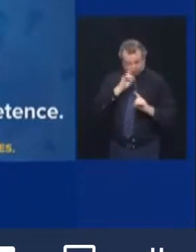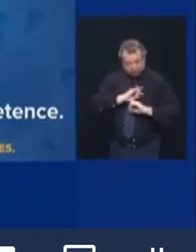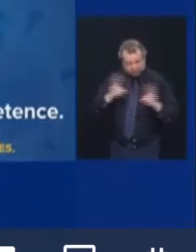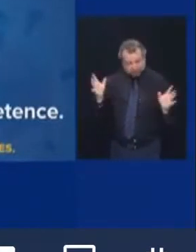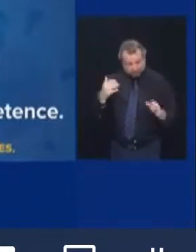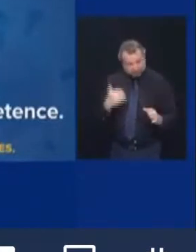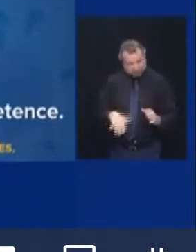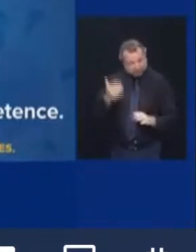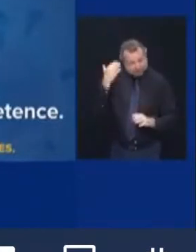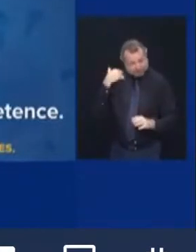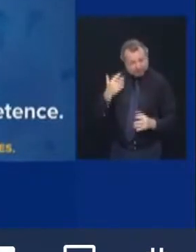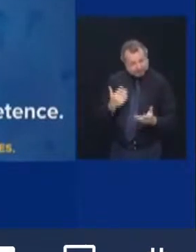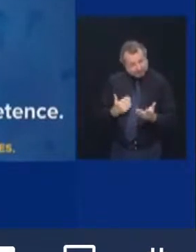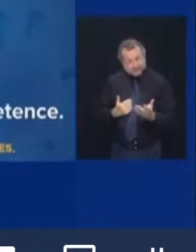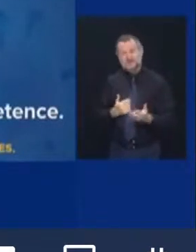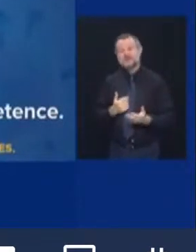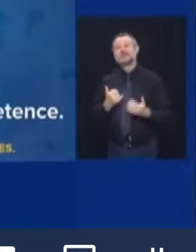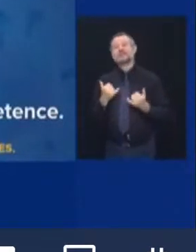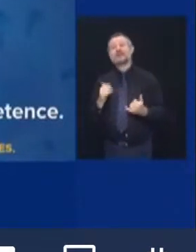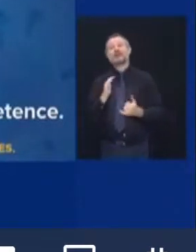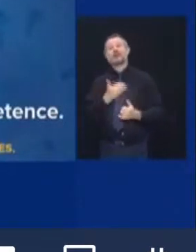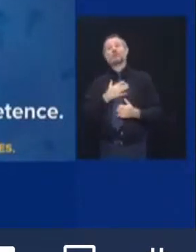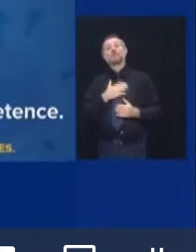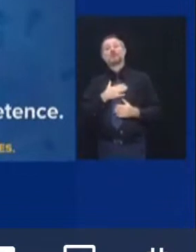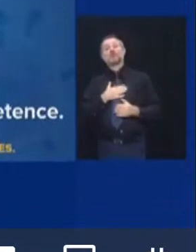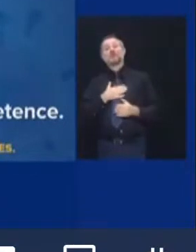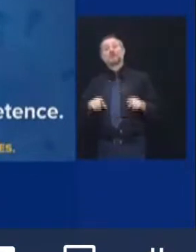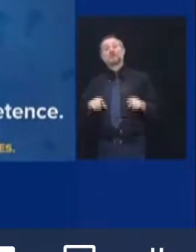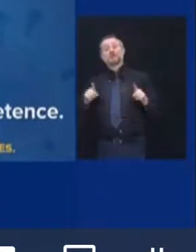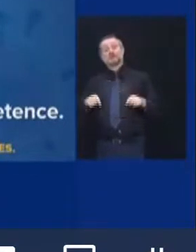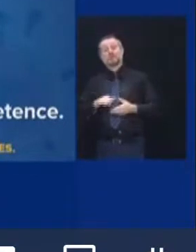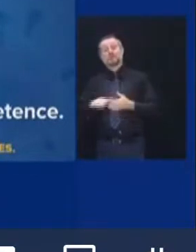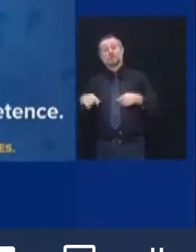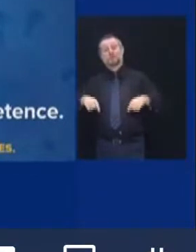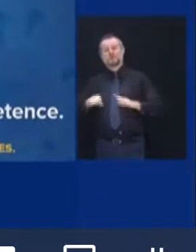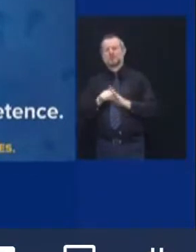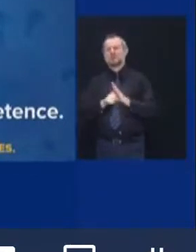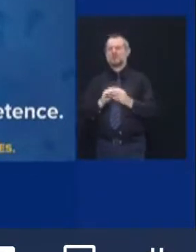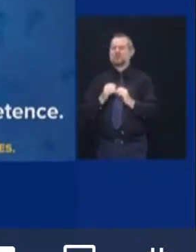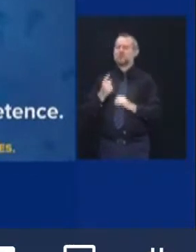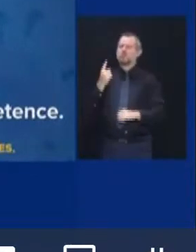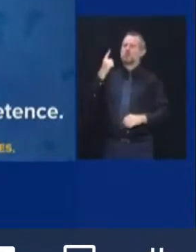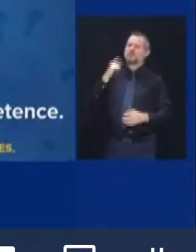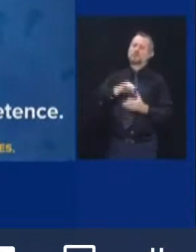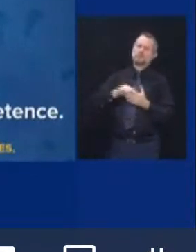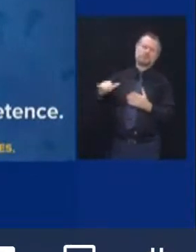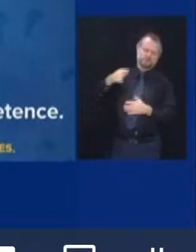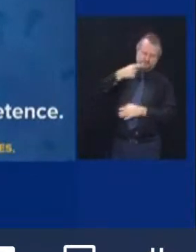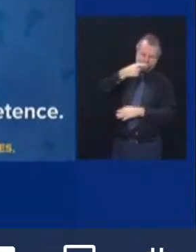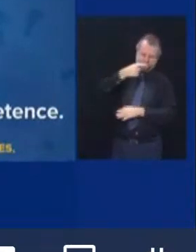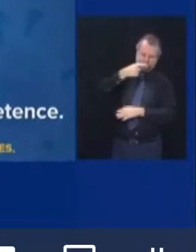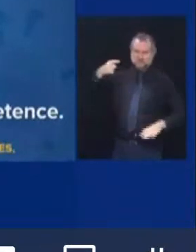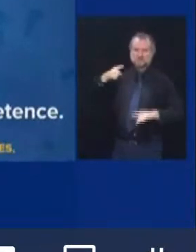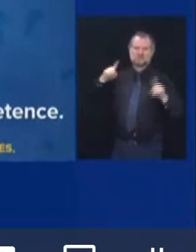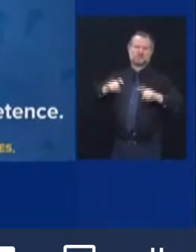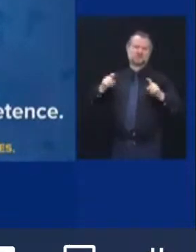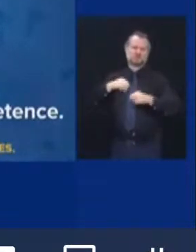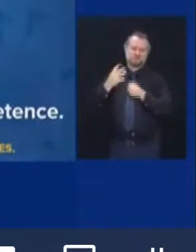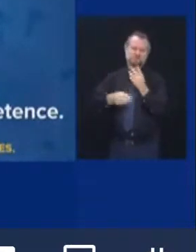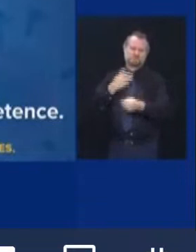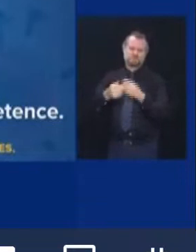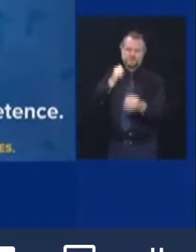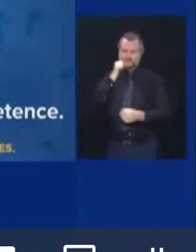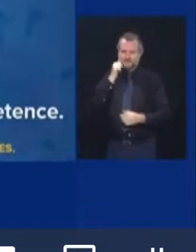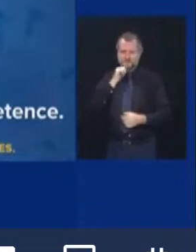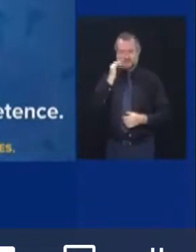all our testing, we do more testing than any state in the nation pro rata, okay? That's why we have all this